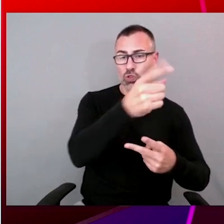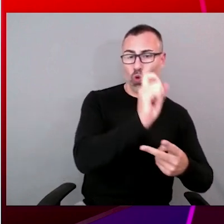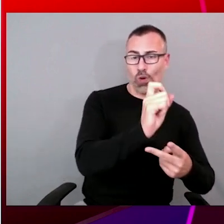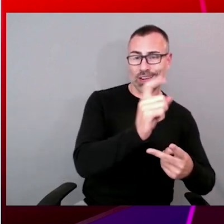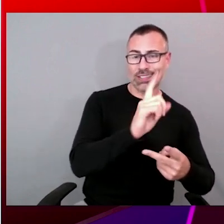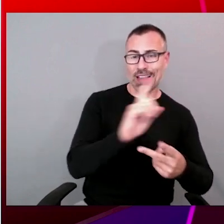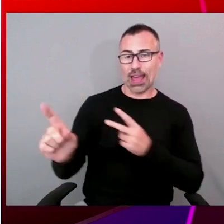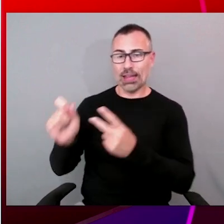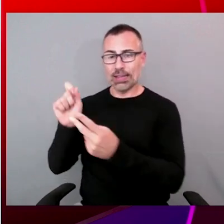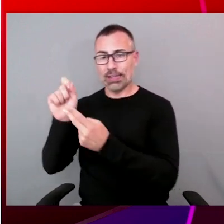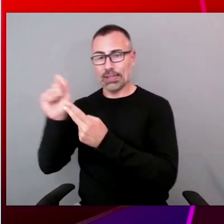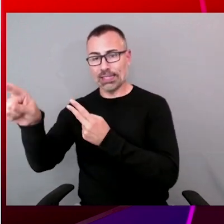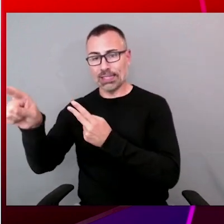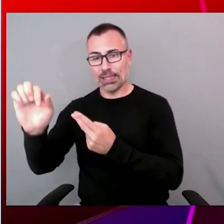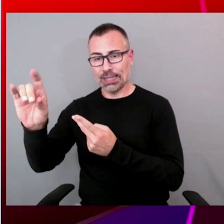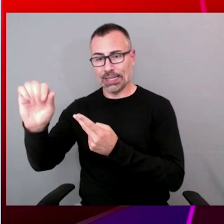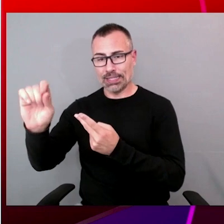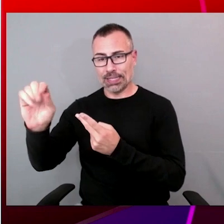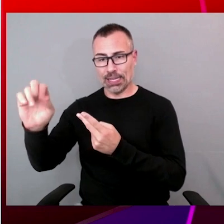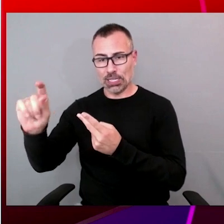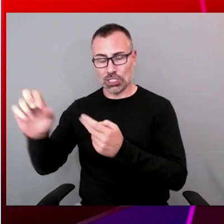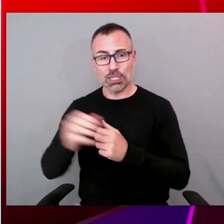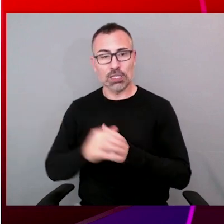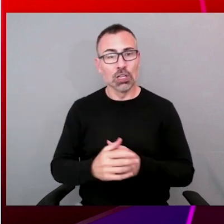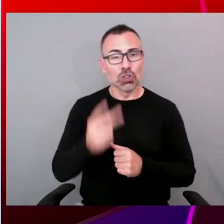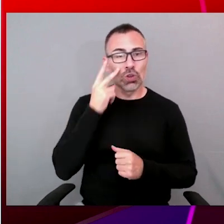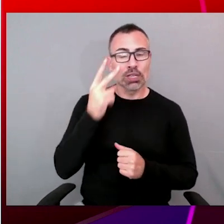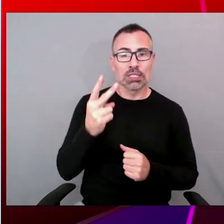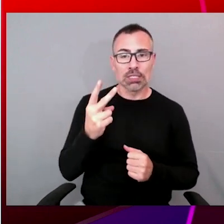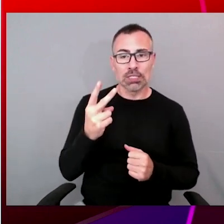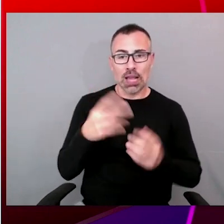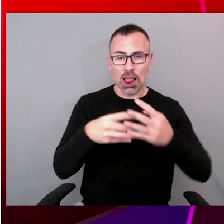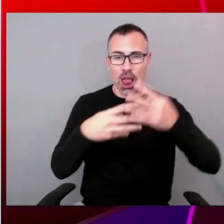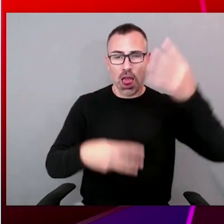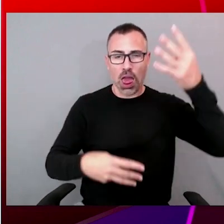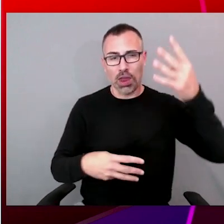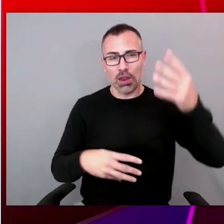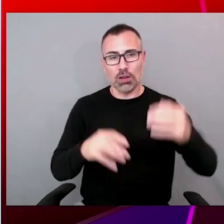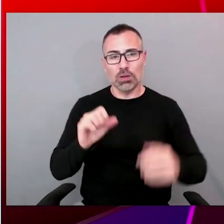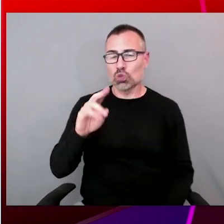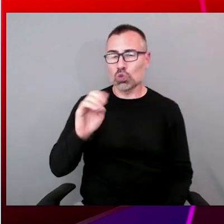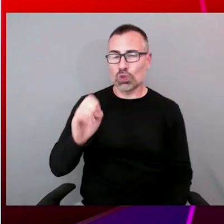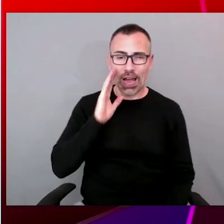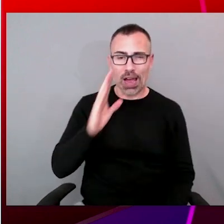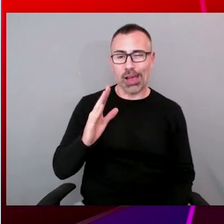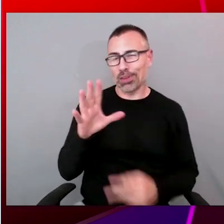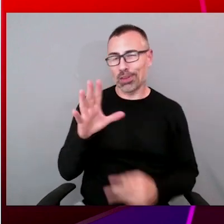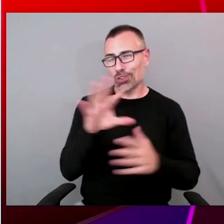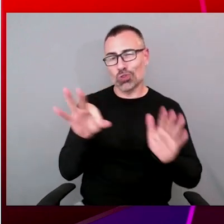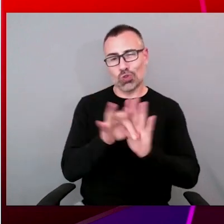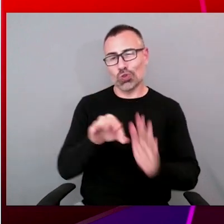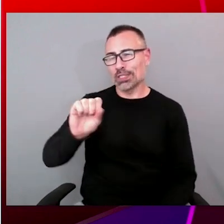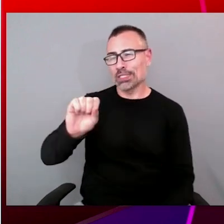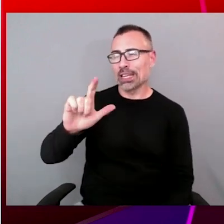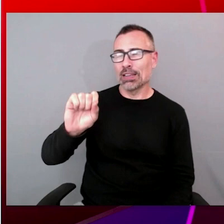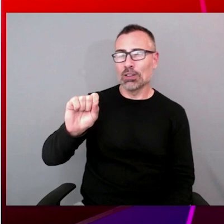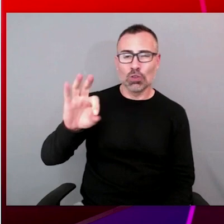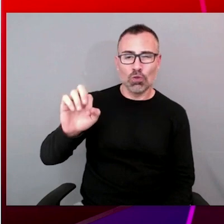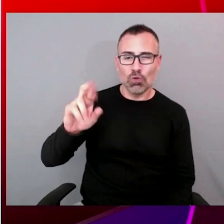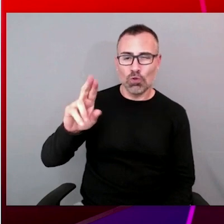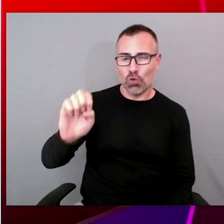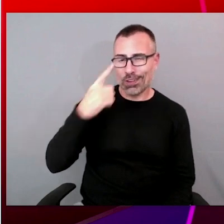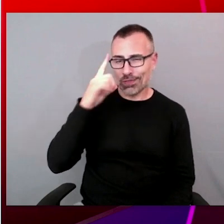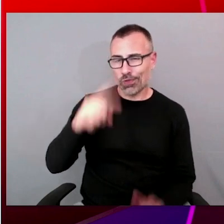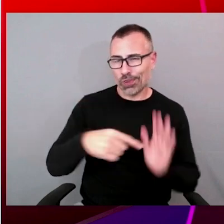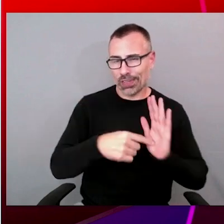case, you can see a large selection of sources. Here I'm just choosing Salesforce as an example for our example here. I've already